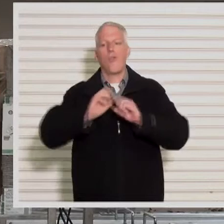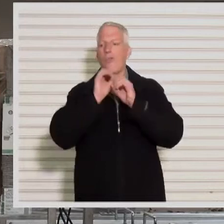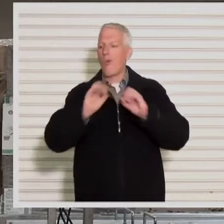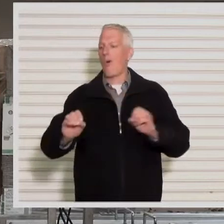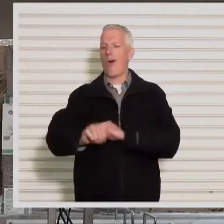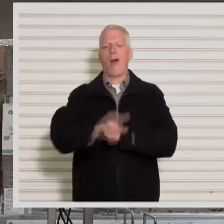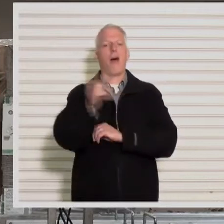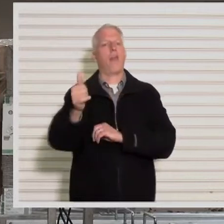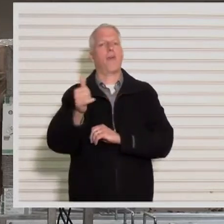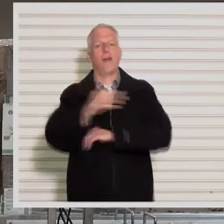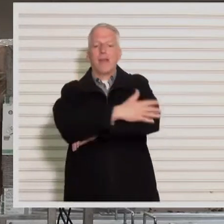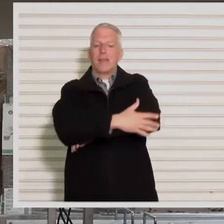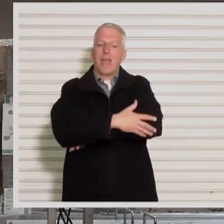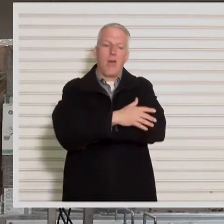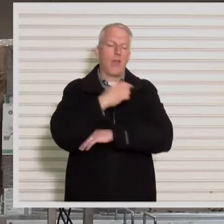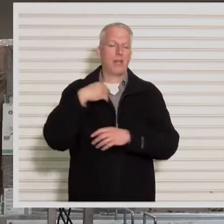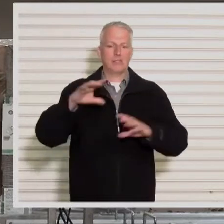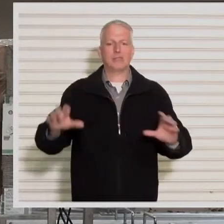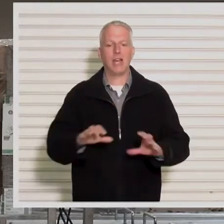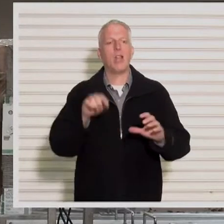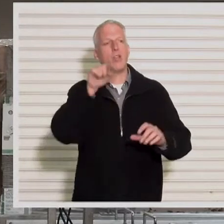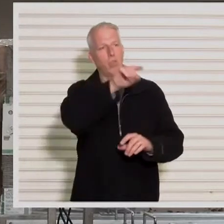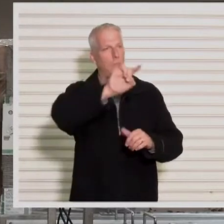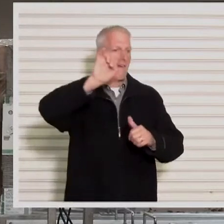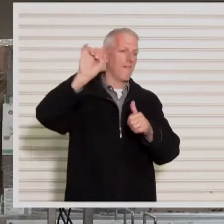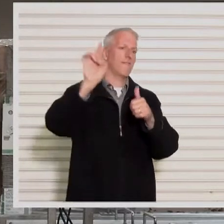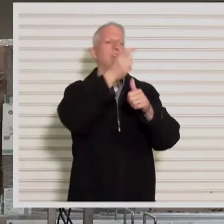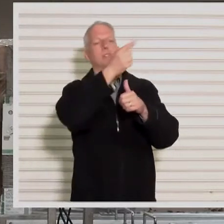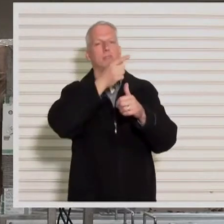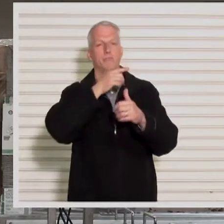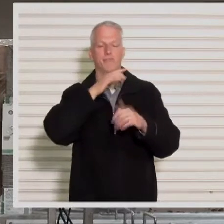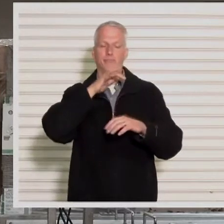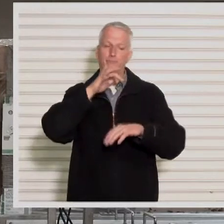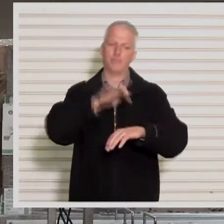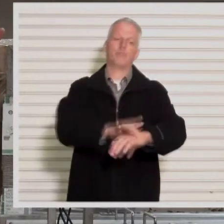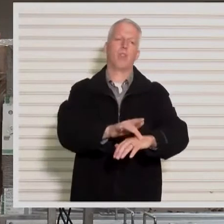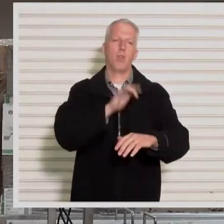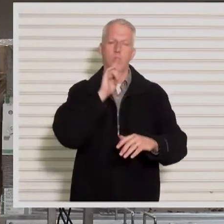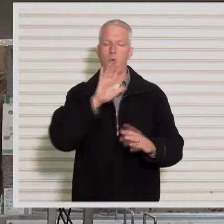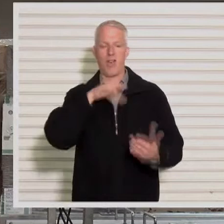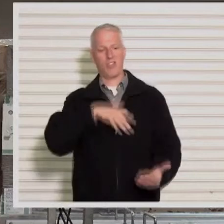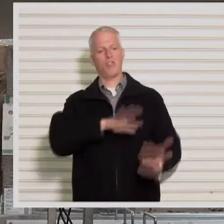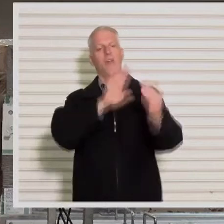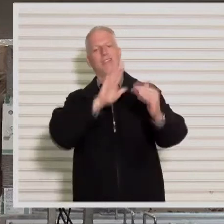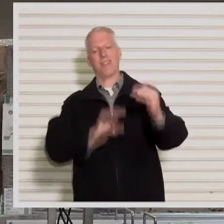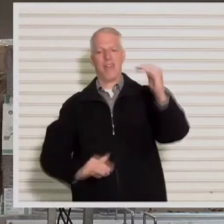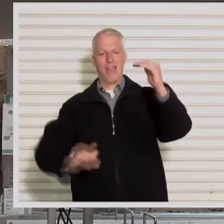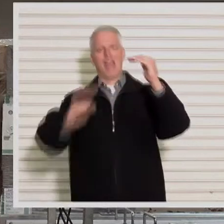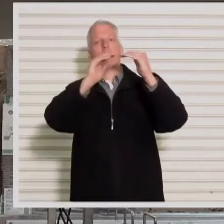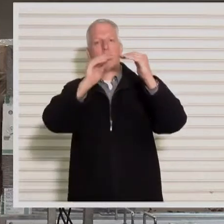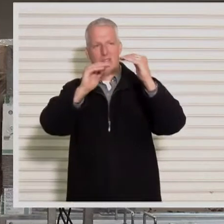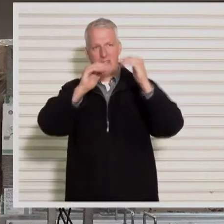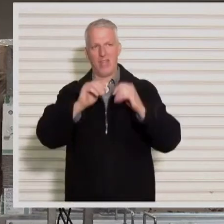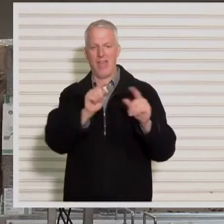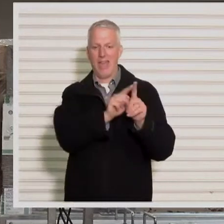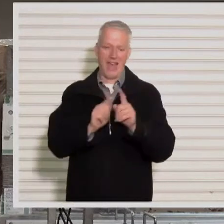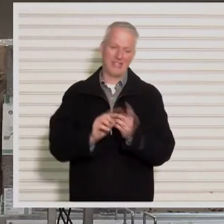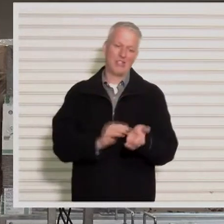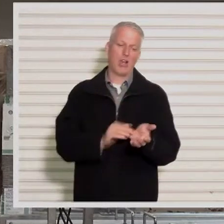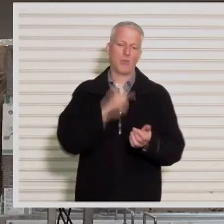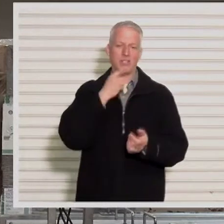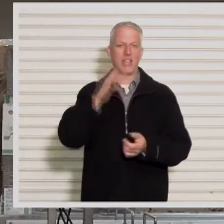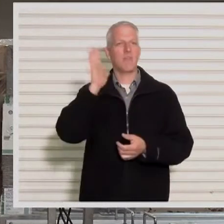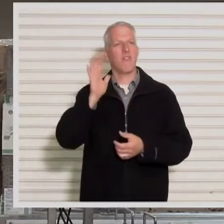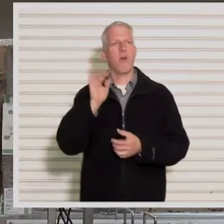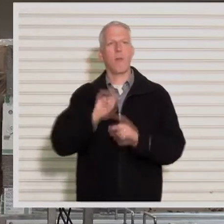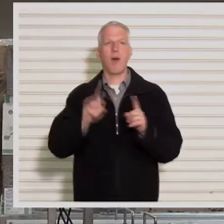had done. You were first to advance the cause of equity, not as a rhetorical flair, as the doctor was saying early in our briefing,